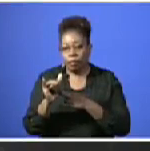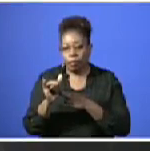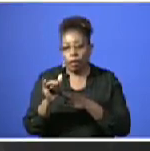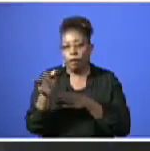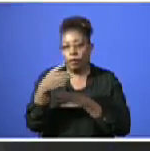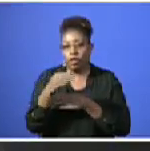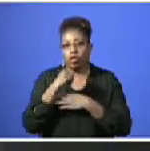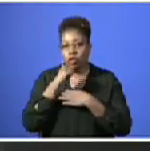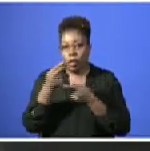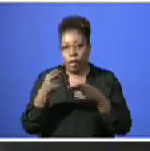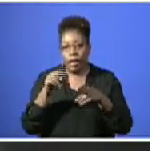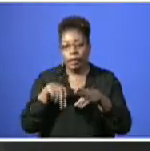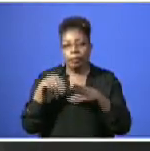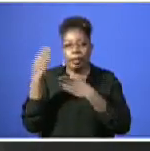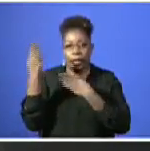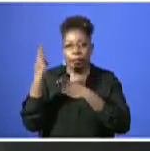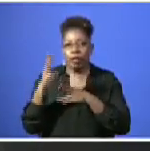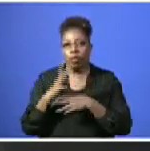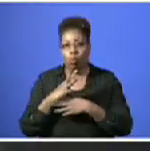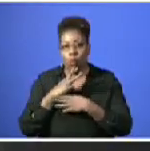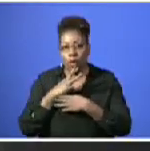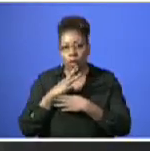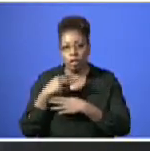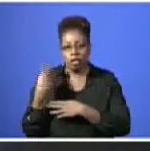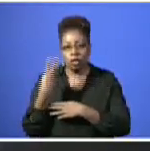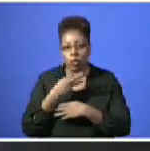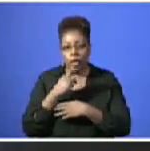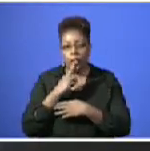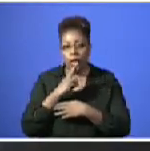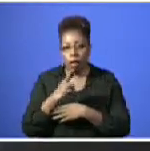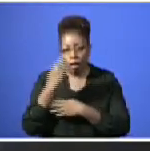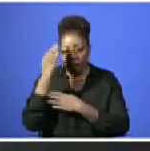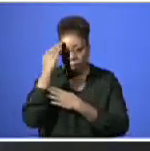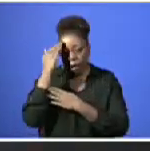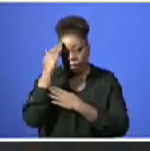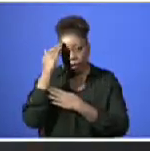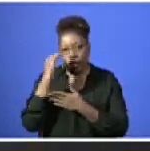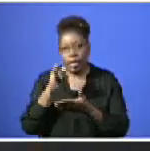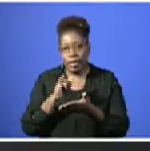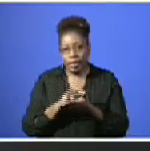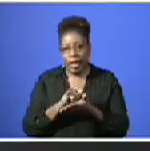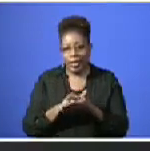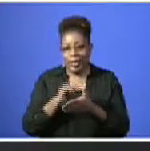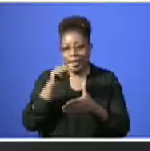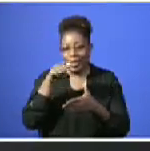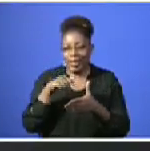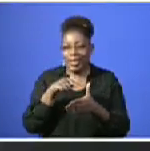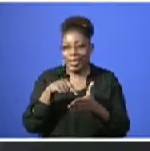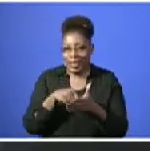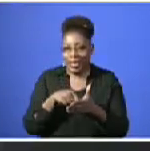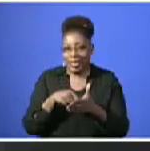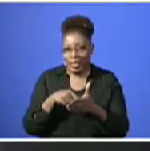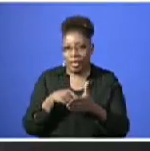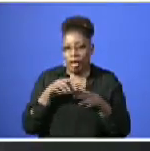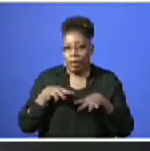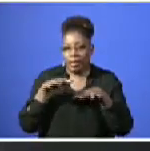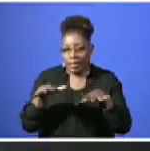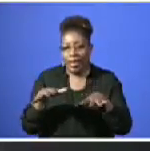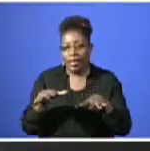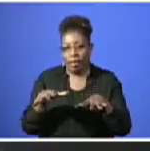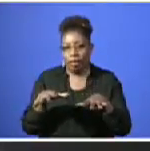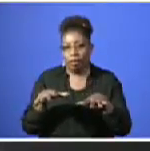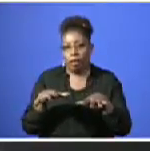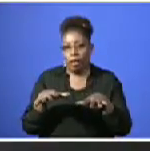in Bahamian waters. And so we are mindful that in the midst of a pandemic, persons are looking for